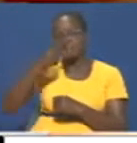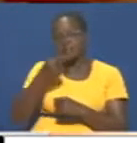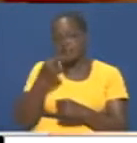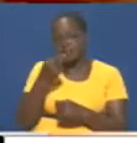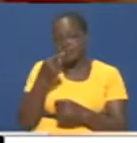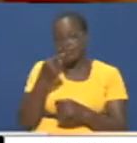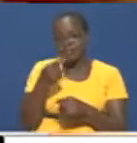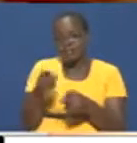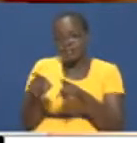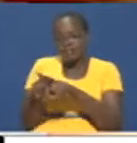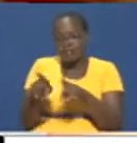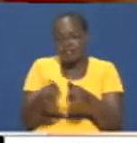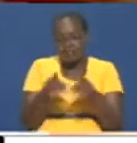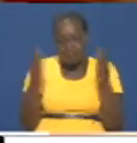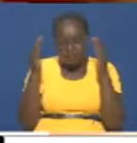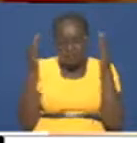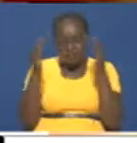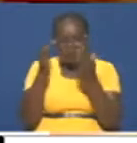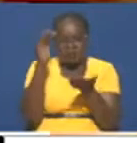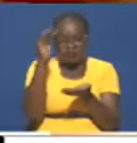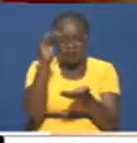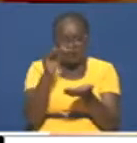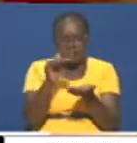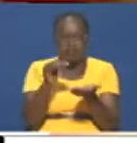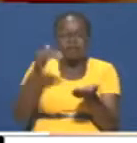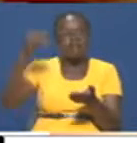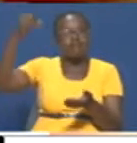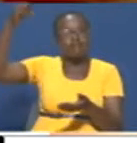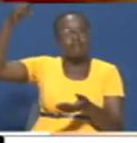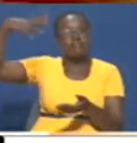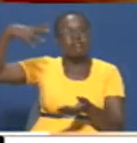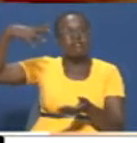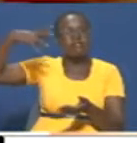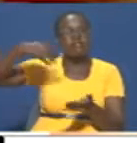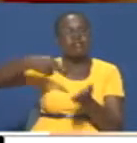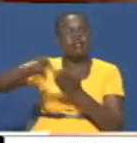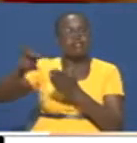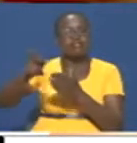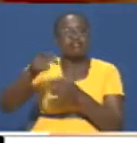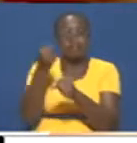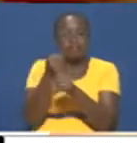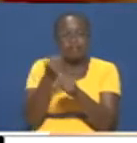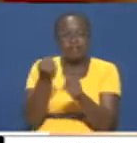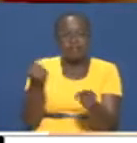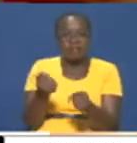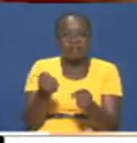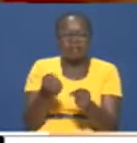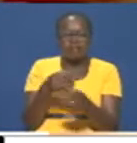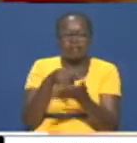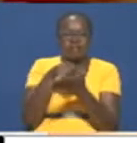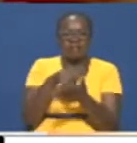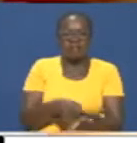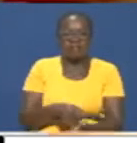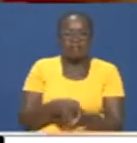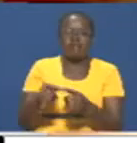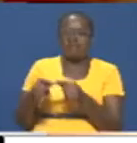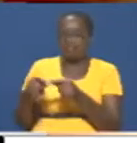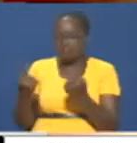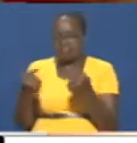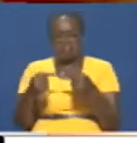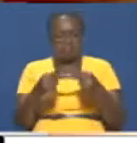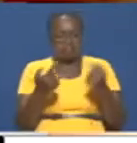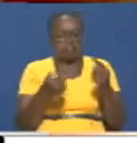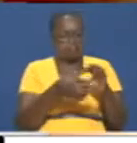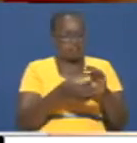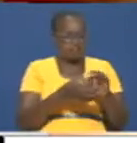even as it focuses on reducing the cost of electricity, such efforts are being undermined by illegal electricity connections that